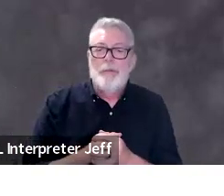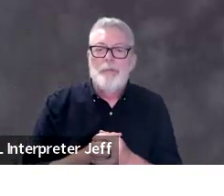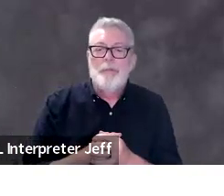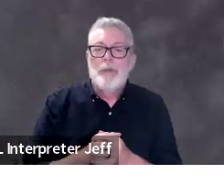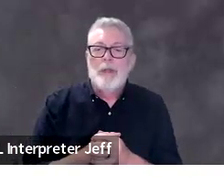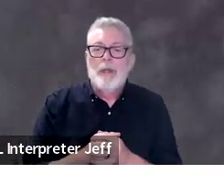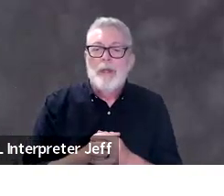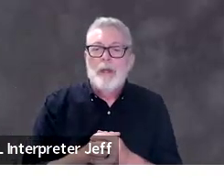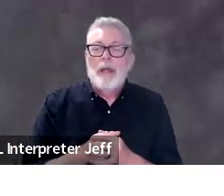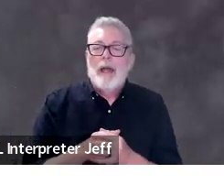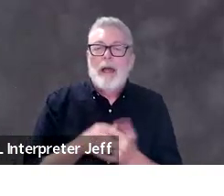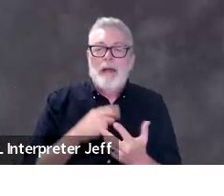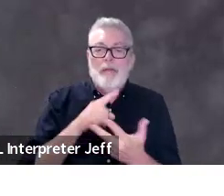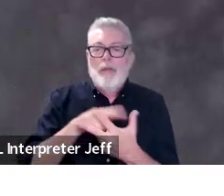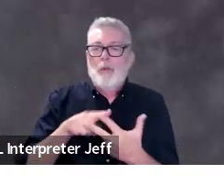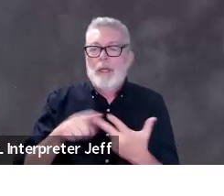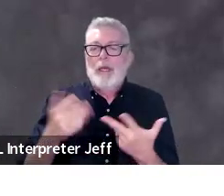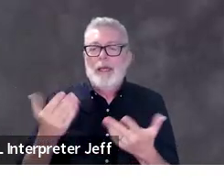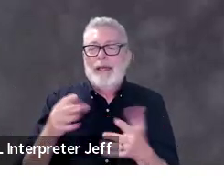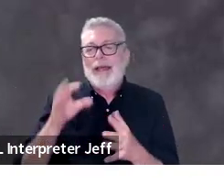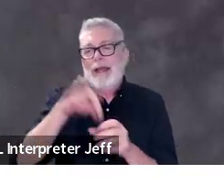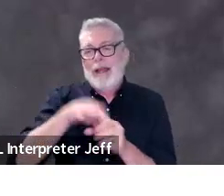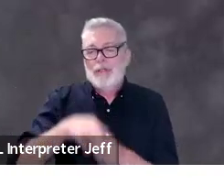with those 3 elections. The newest